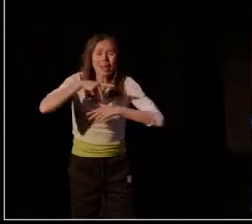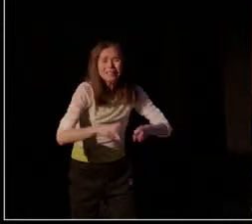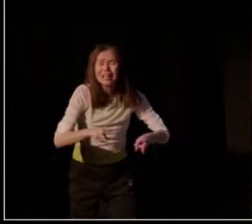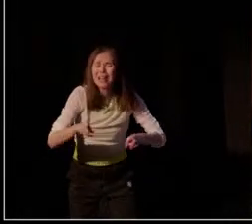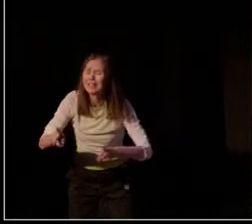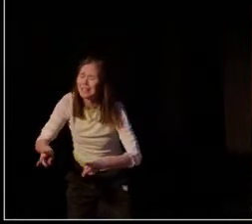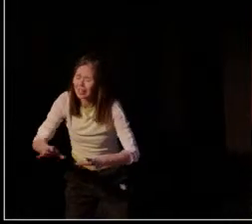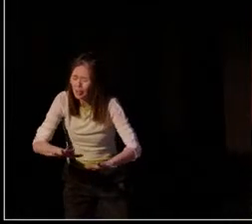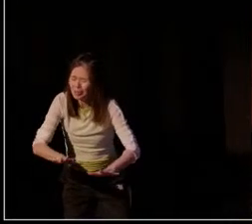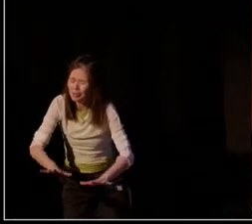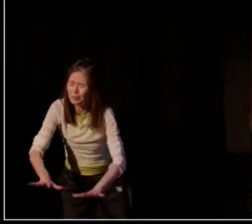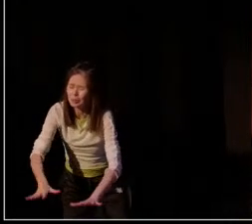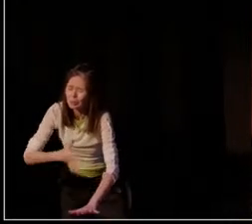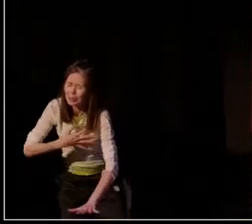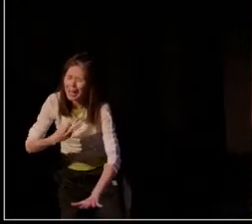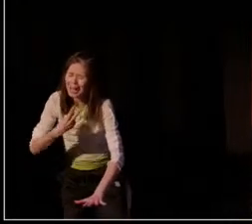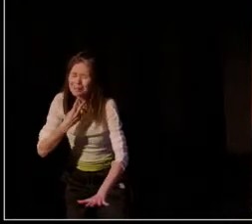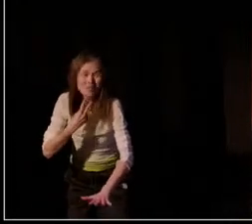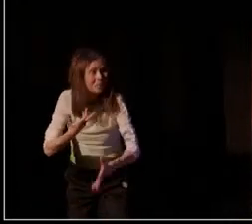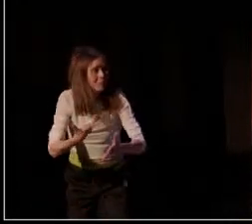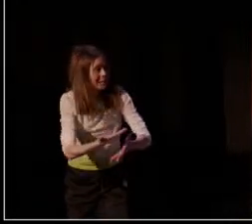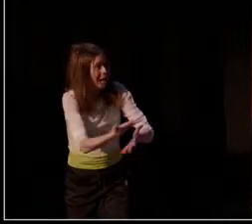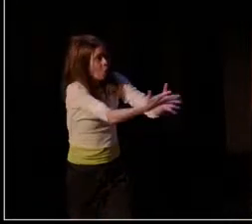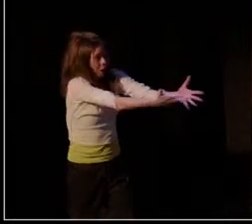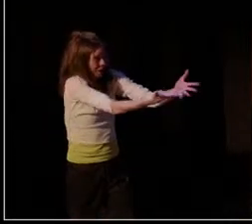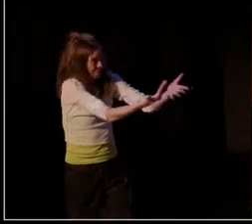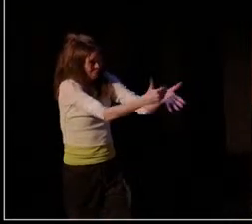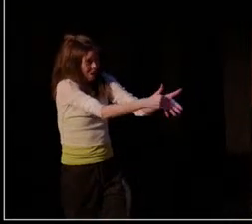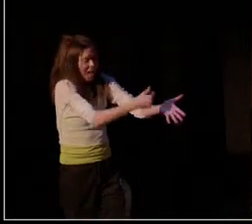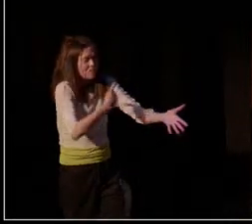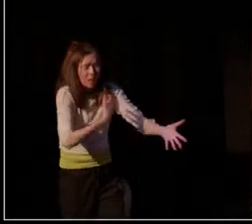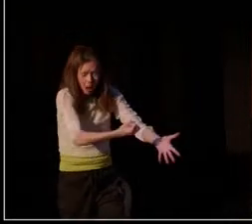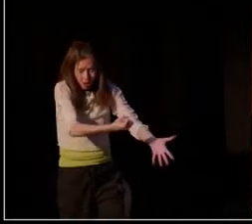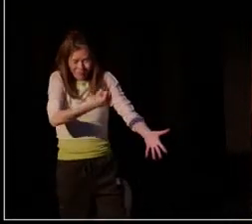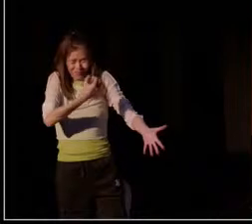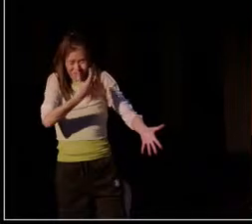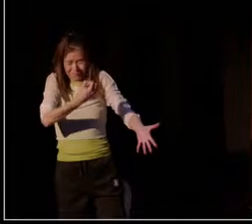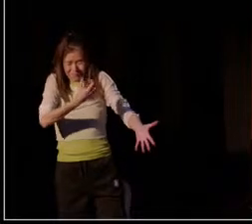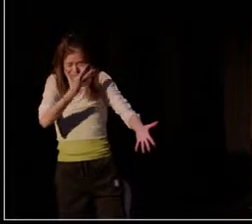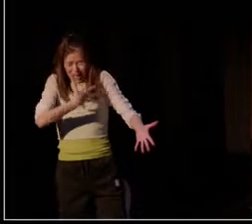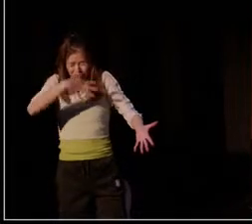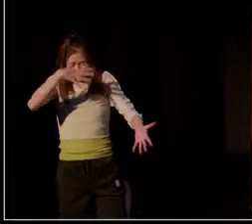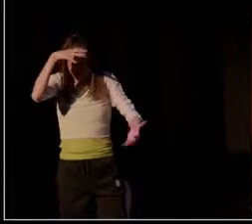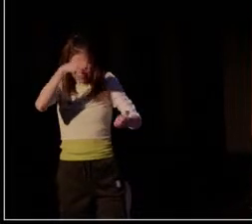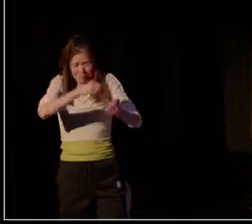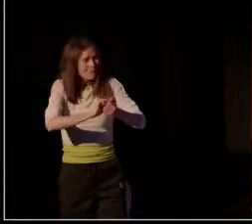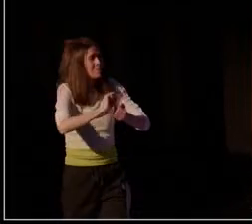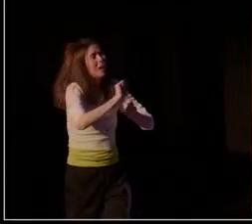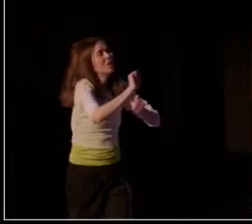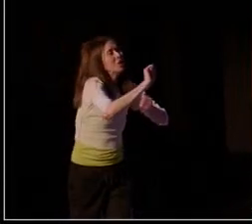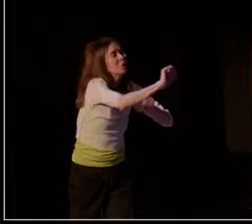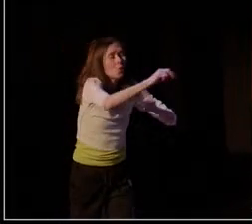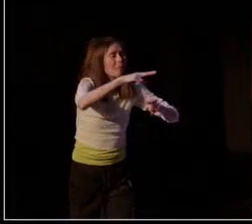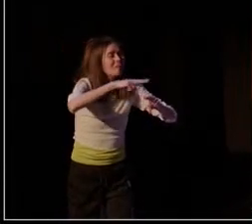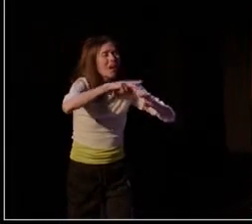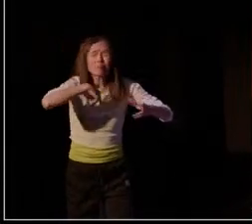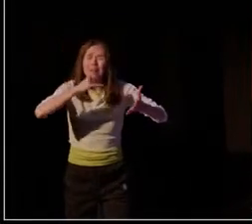couple. You also, through my own folly, lost the companionship and good friendship of your father, who I